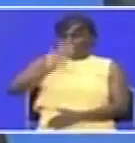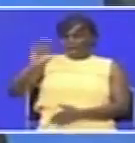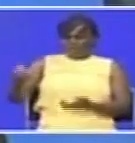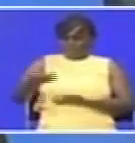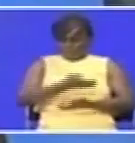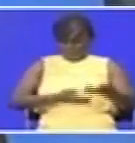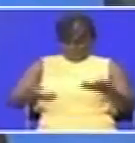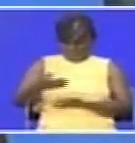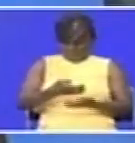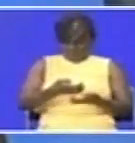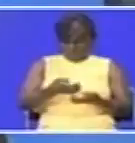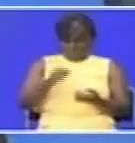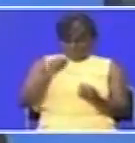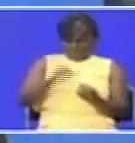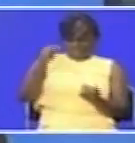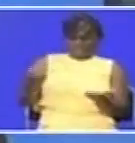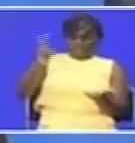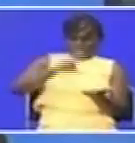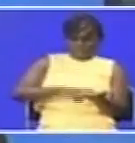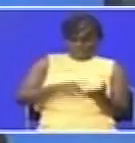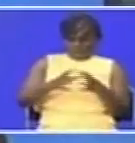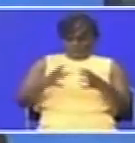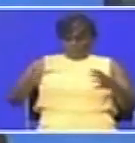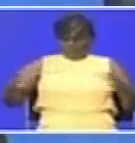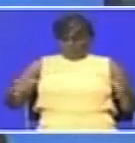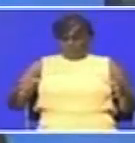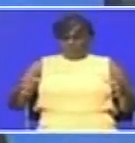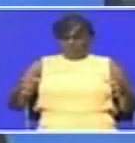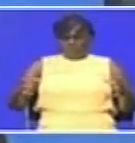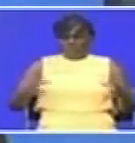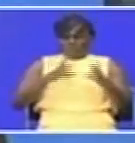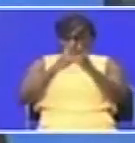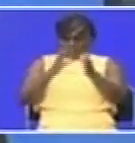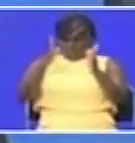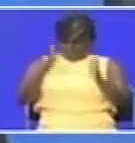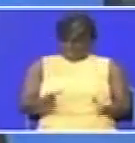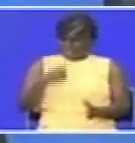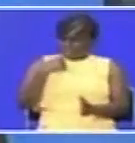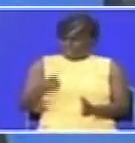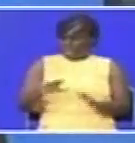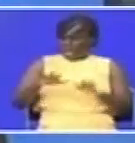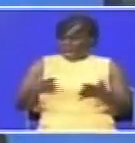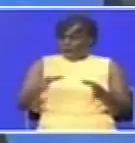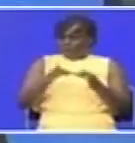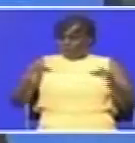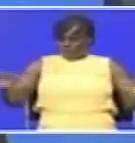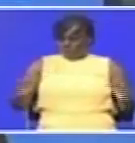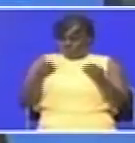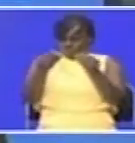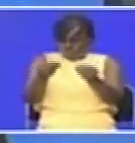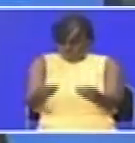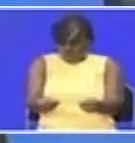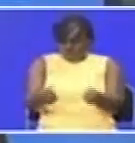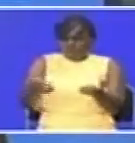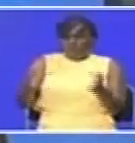economies stood the test of time and registered significant growth. Philip Kitani reports on what it would take to tackle issues